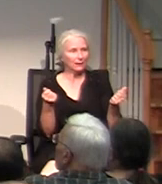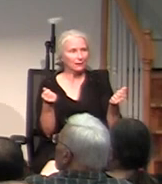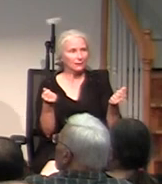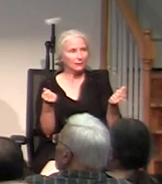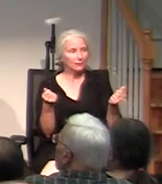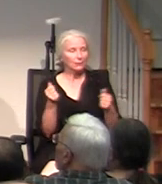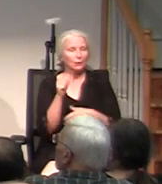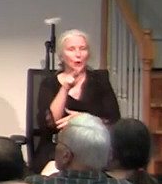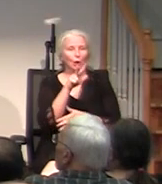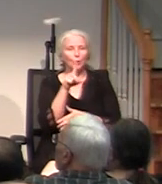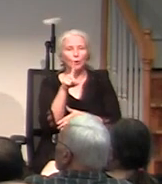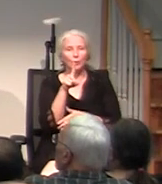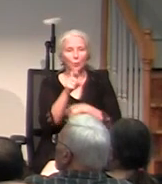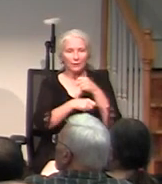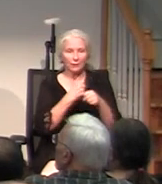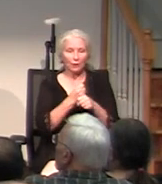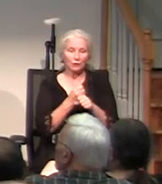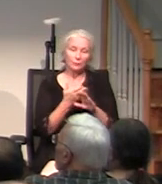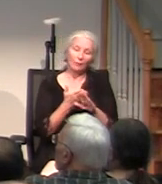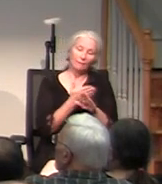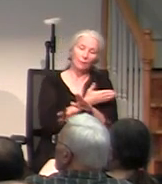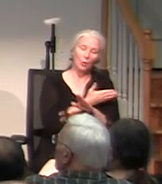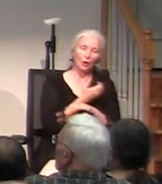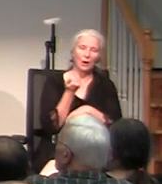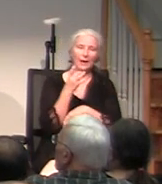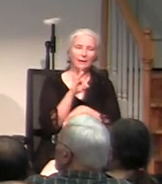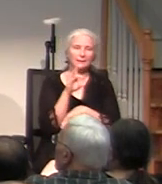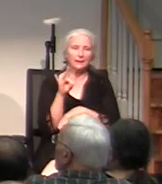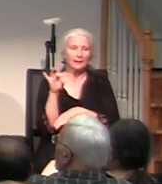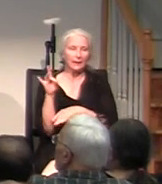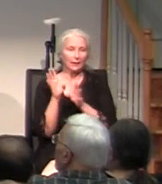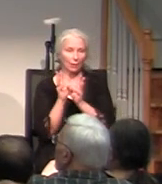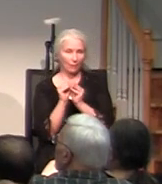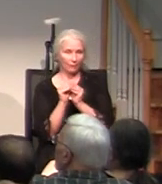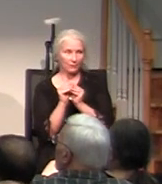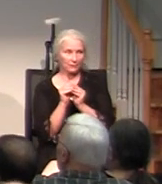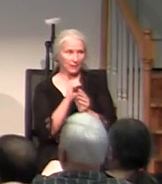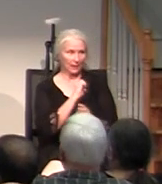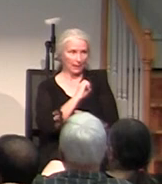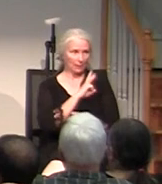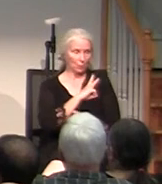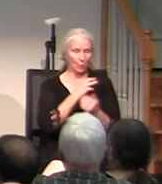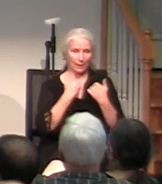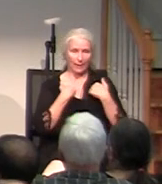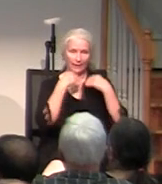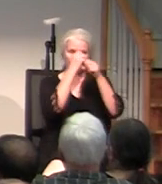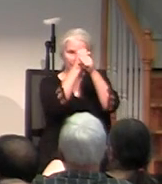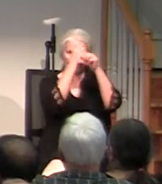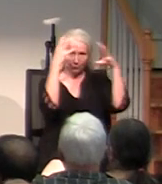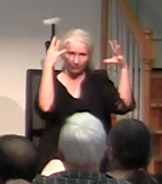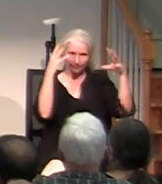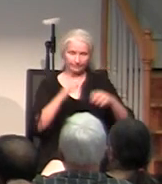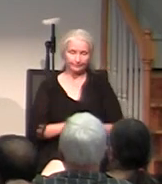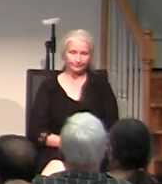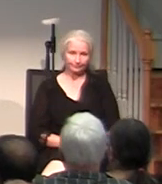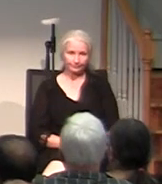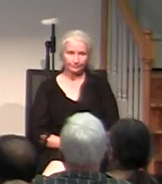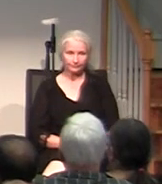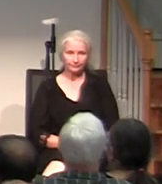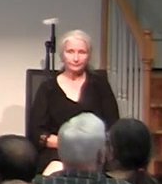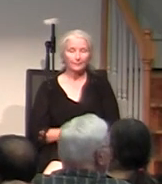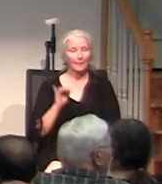31 years before the 1888 conference, Ellen White had a vision of what God had in mind. And